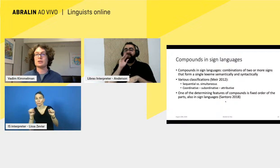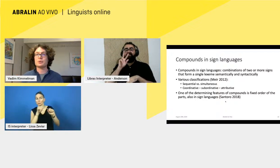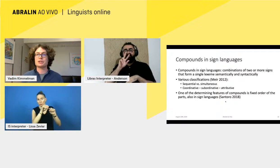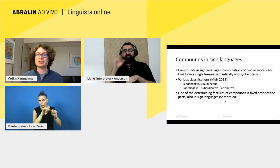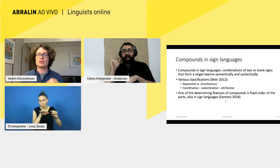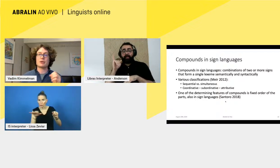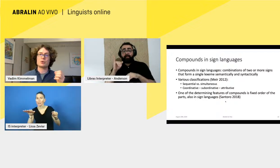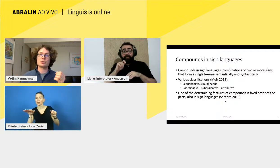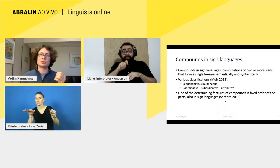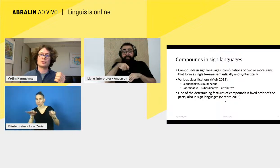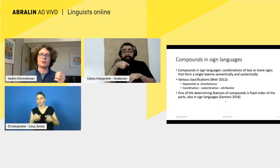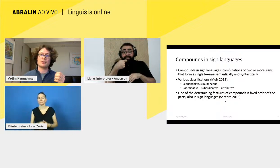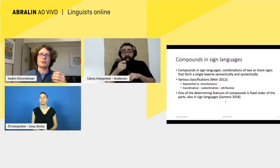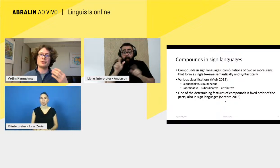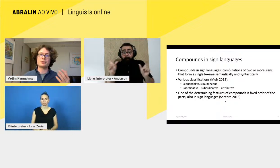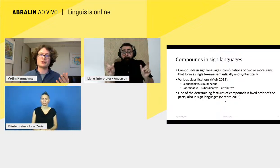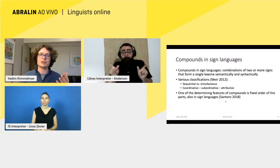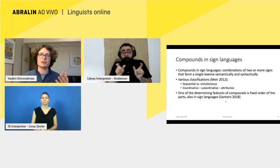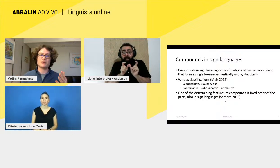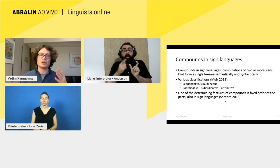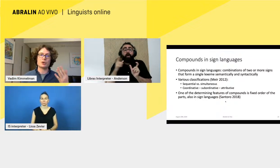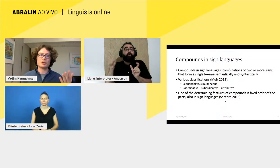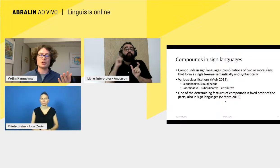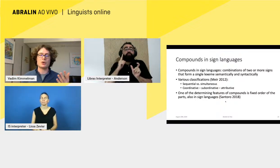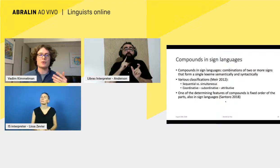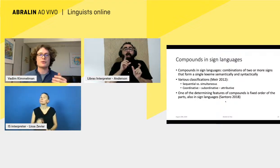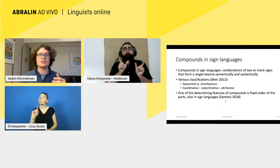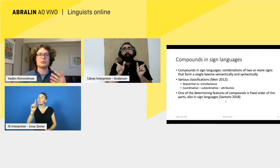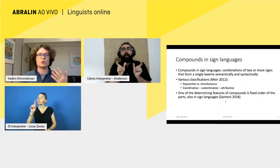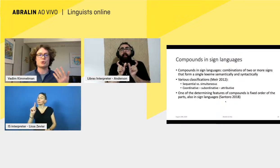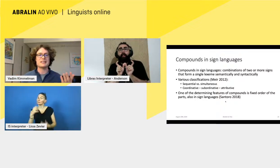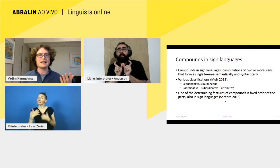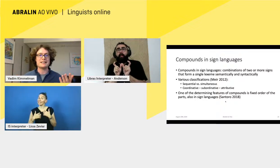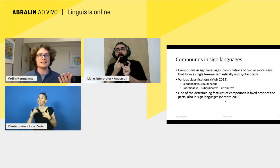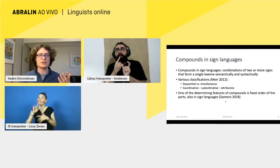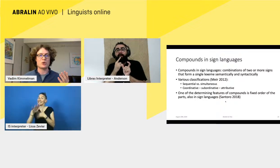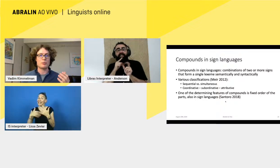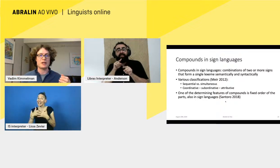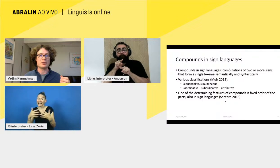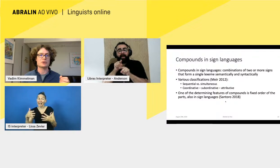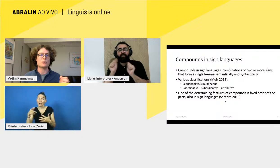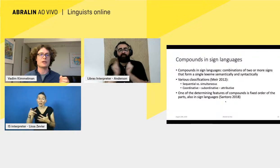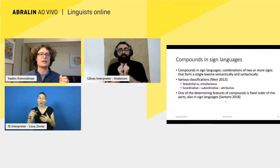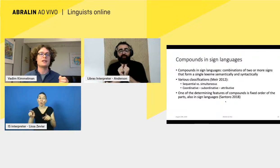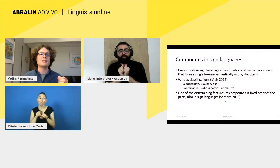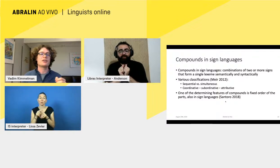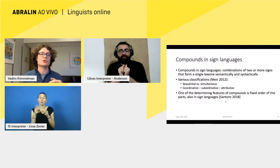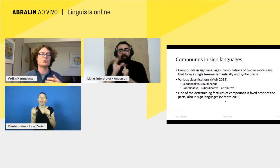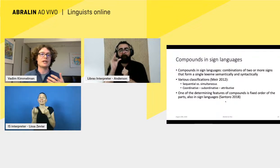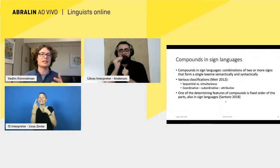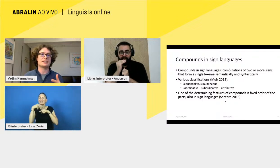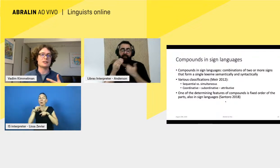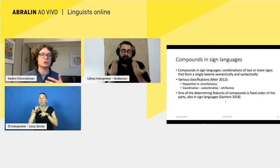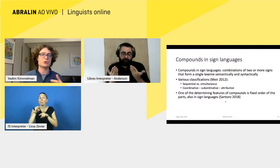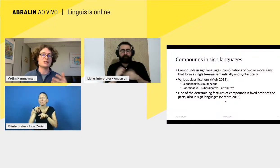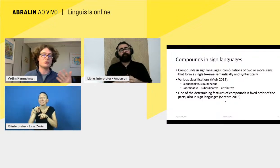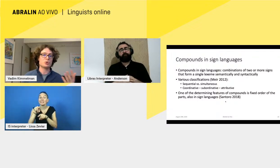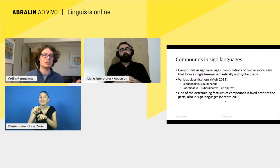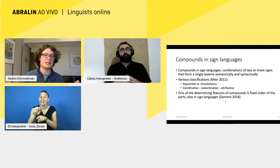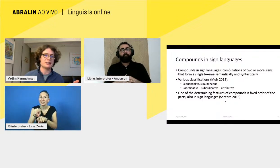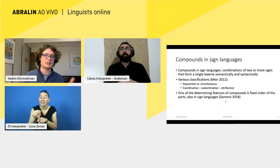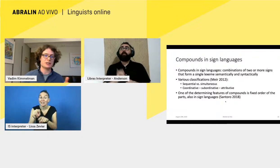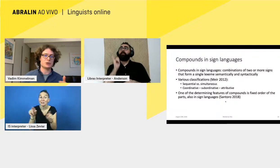In sign languages, there are also a very interesting phenomena of simultaneous compounds, where the two hands are